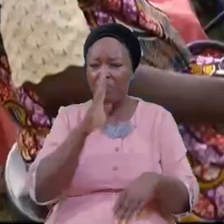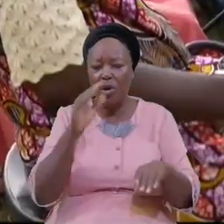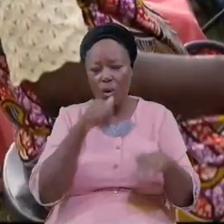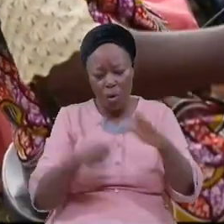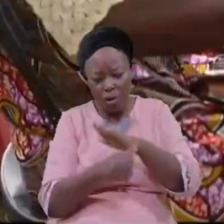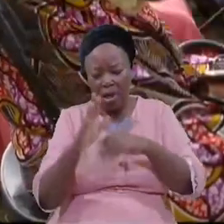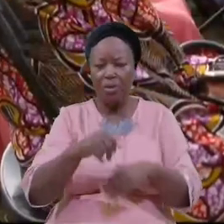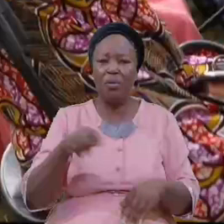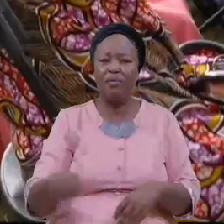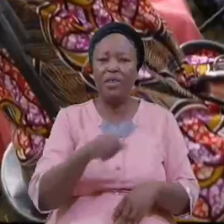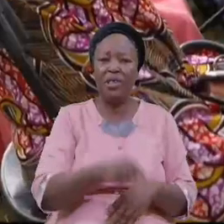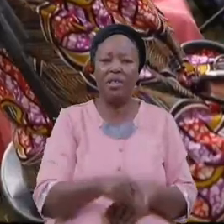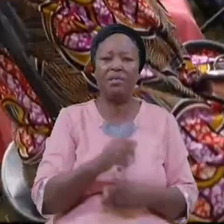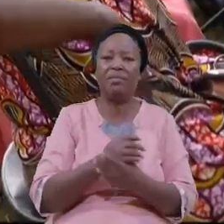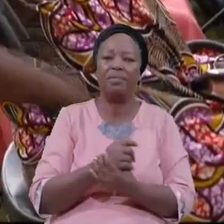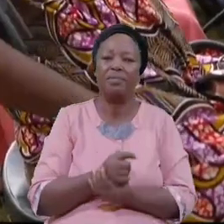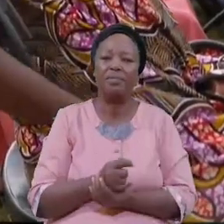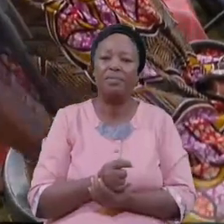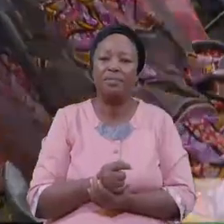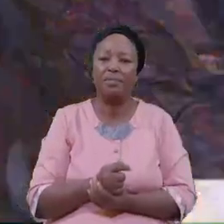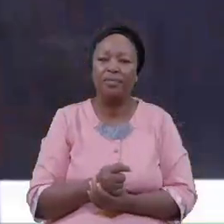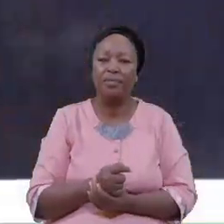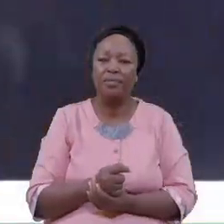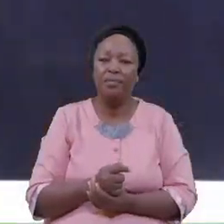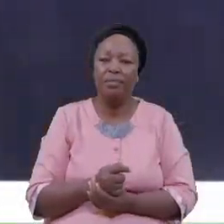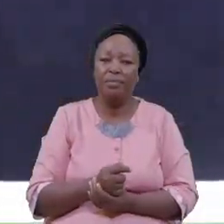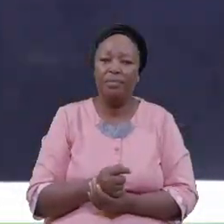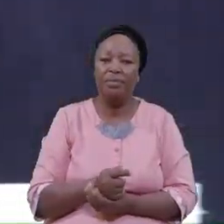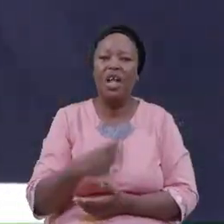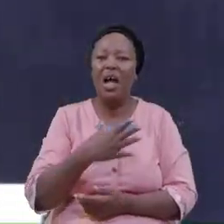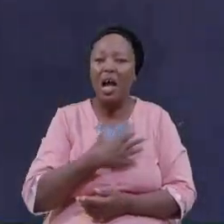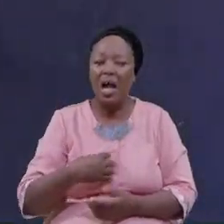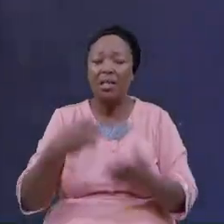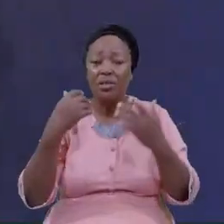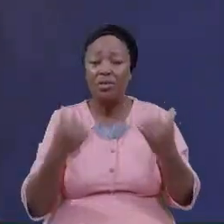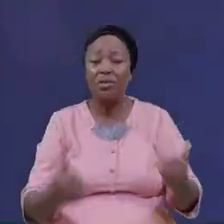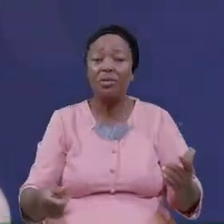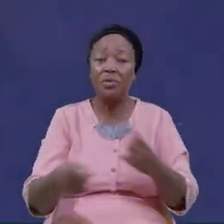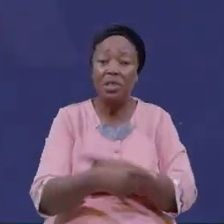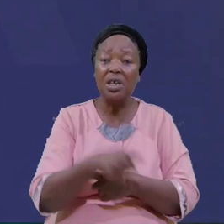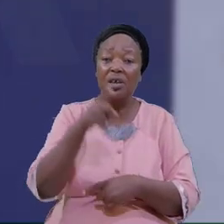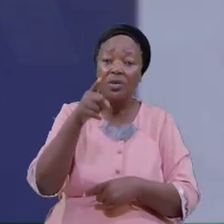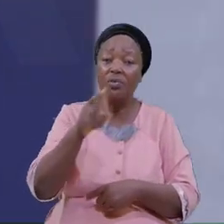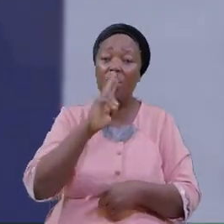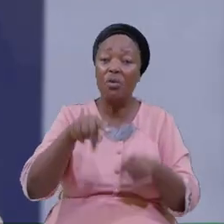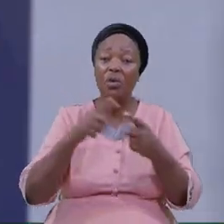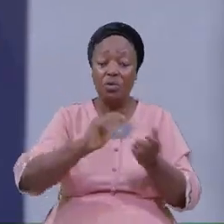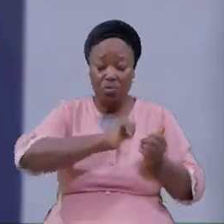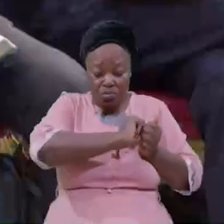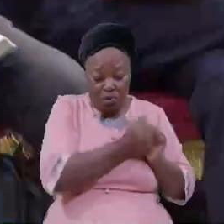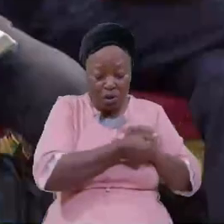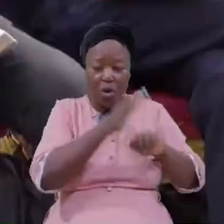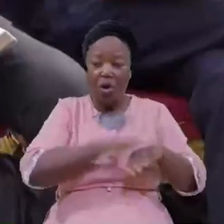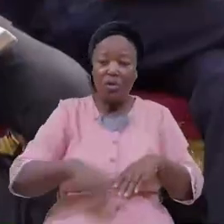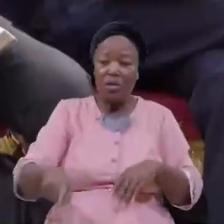avez la paix de Dieu et le Dieu de paix règne dans votre cœur, les and today you are going to trample on them in